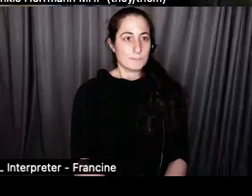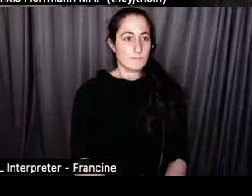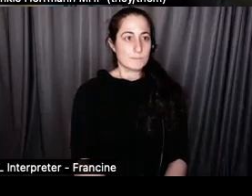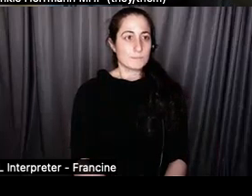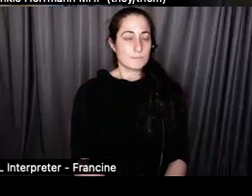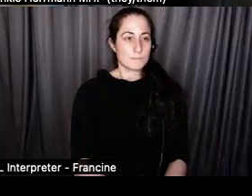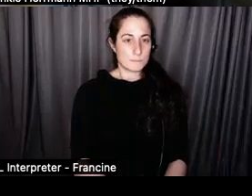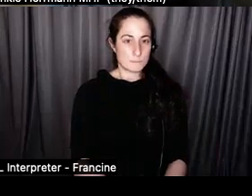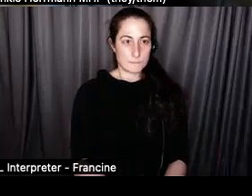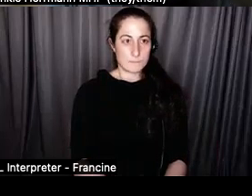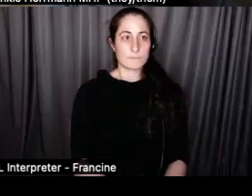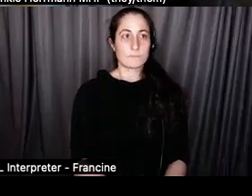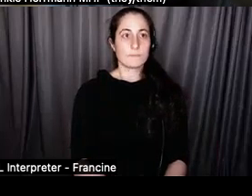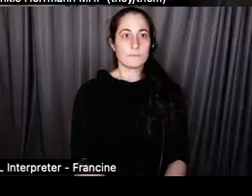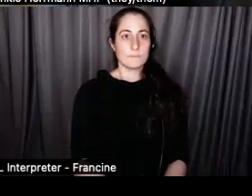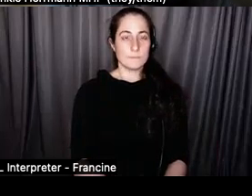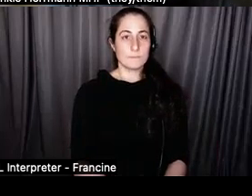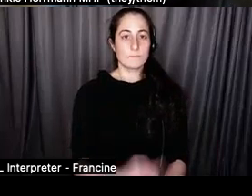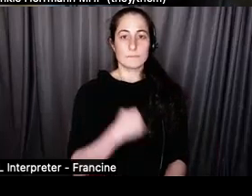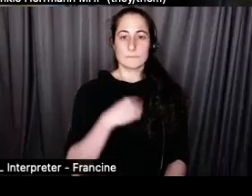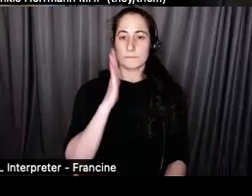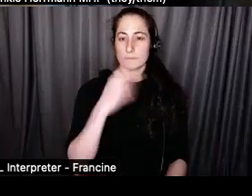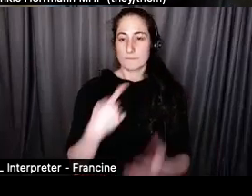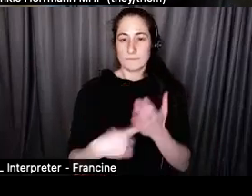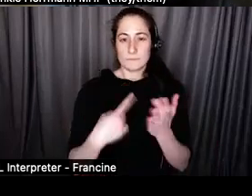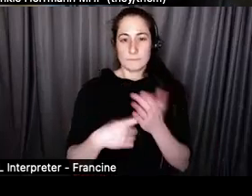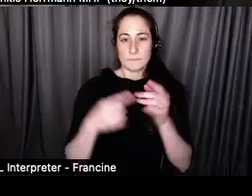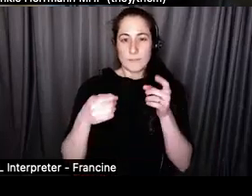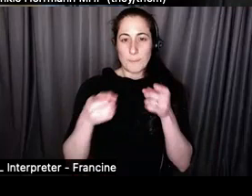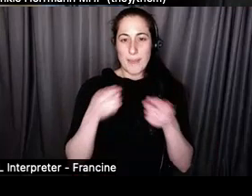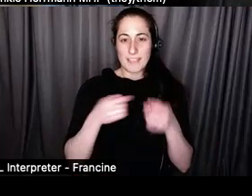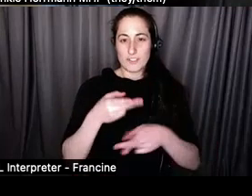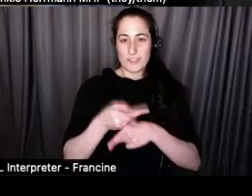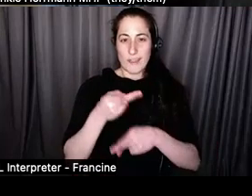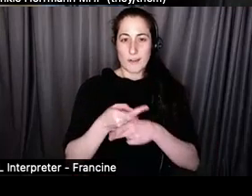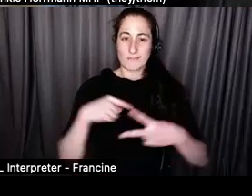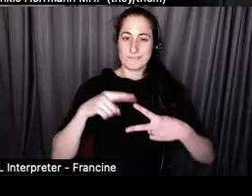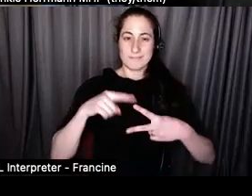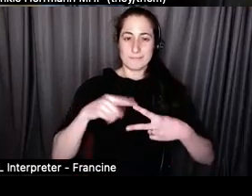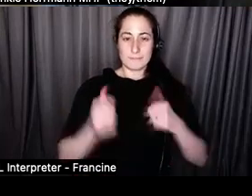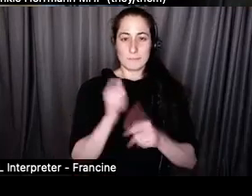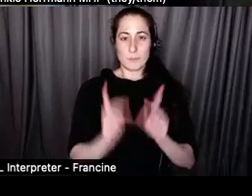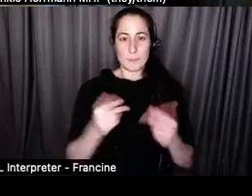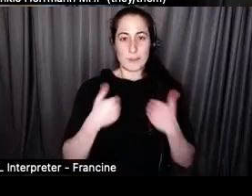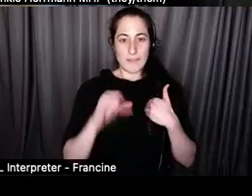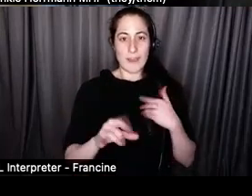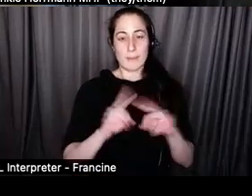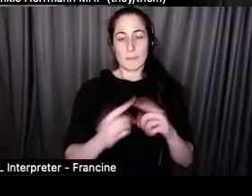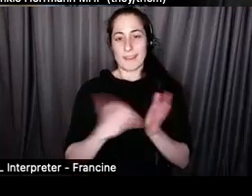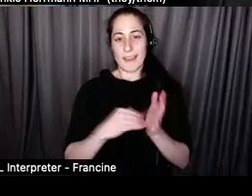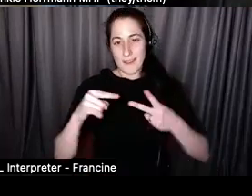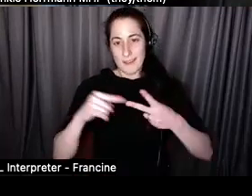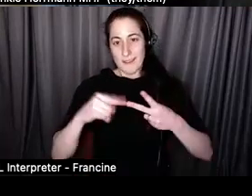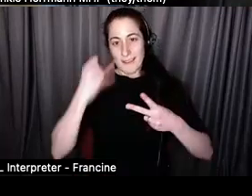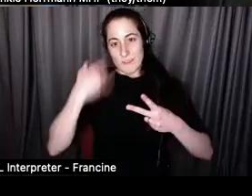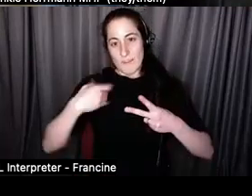So if you have, and I'm largely going to be talking about managed care as that's most of what folks have. But again, if you have fee for service and there's questions